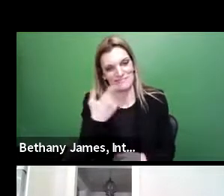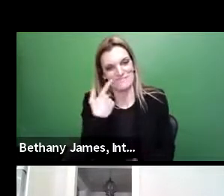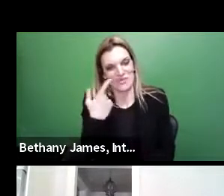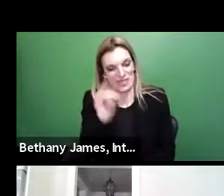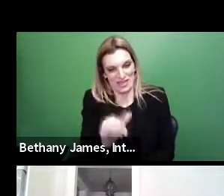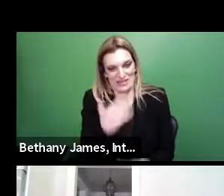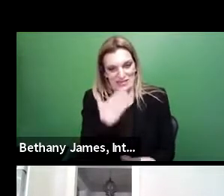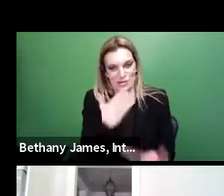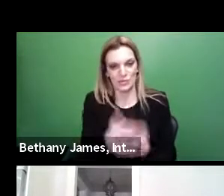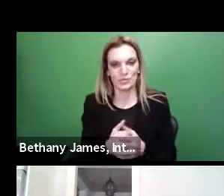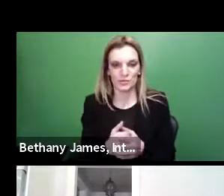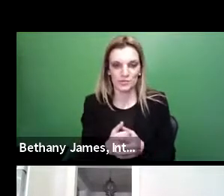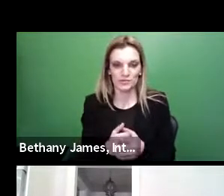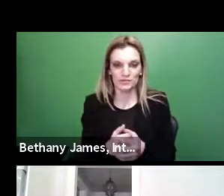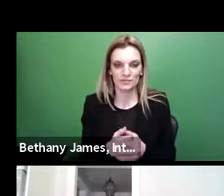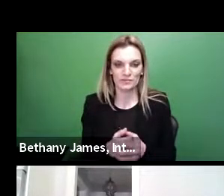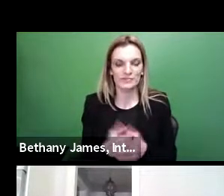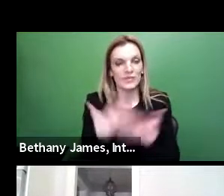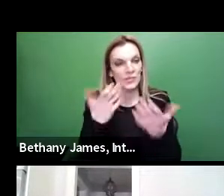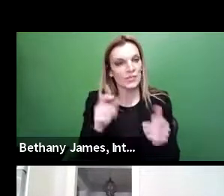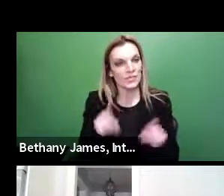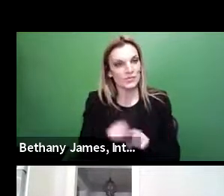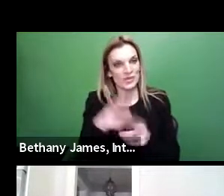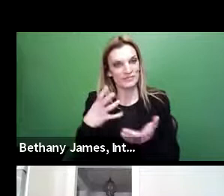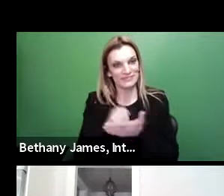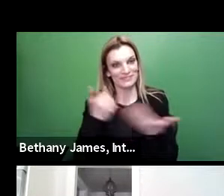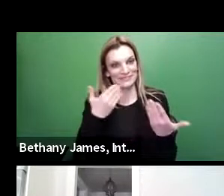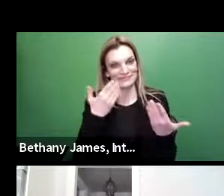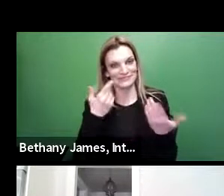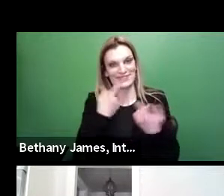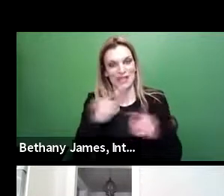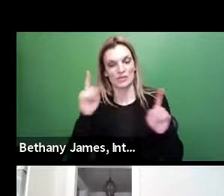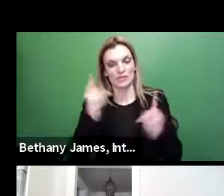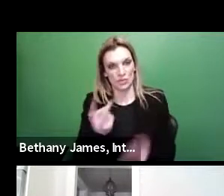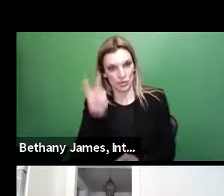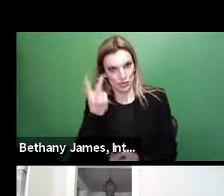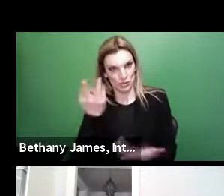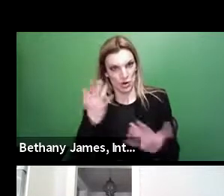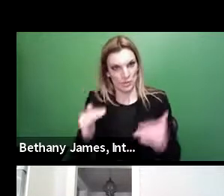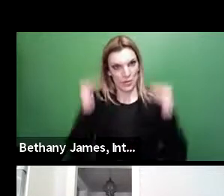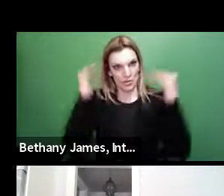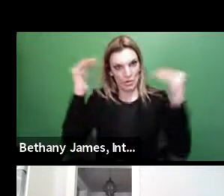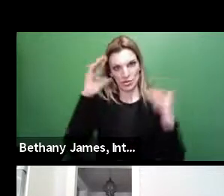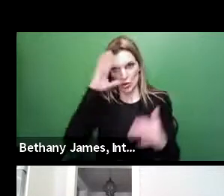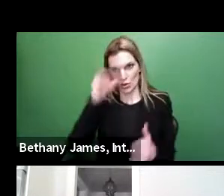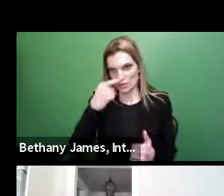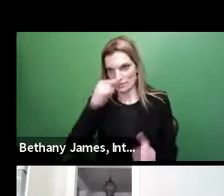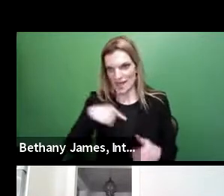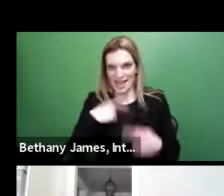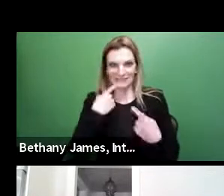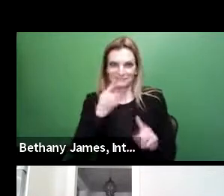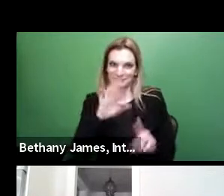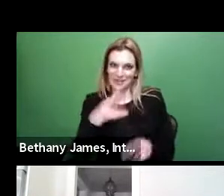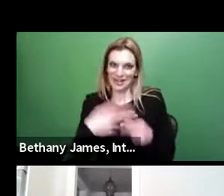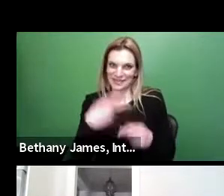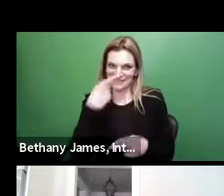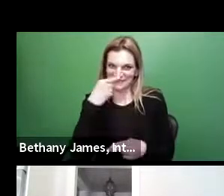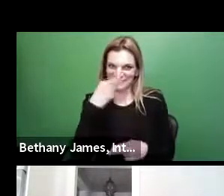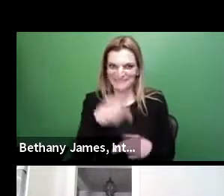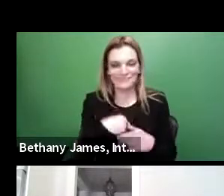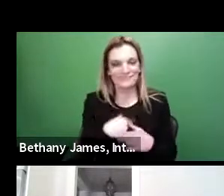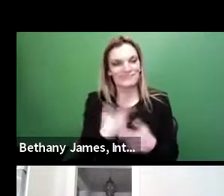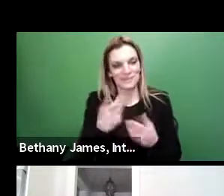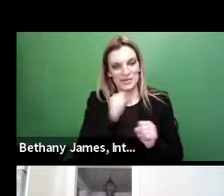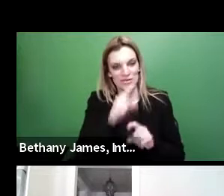as well. I also want to take this opportunity to announce two internal promotions. Hope they're not offended, but I'm going to mention their names. We're going to be a very